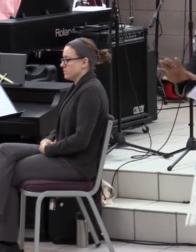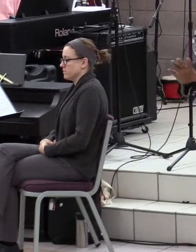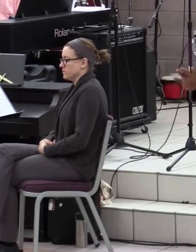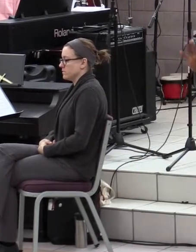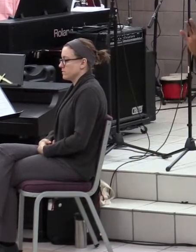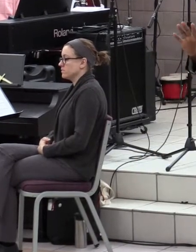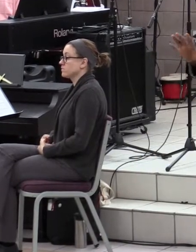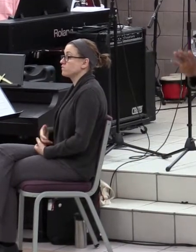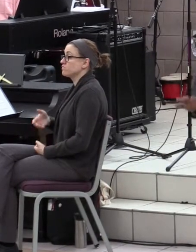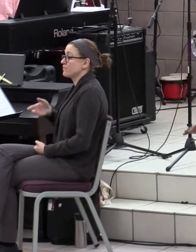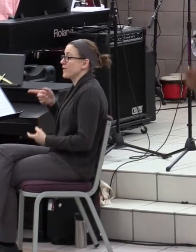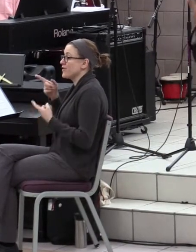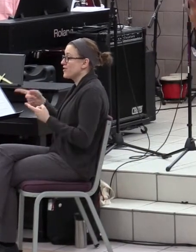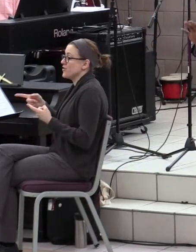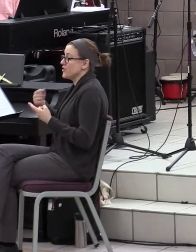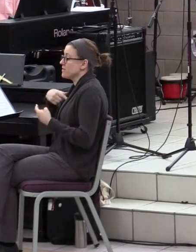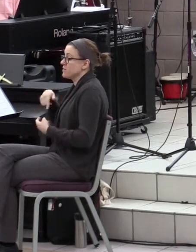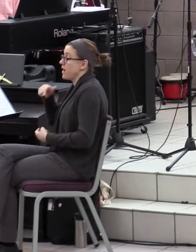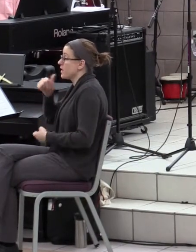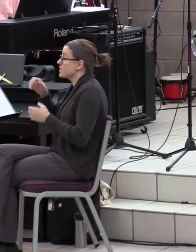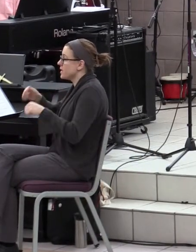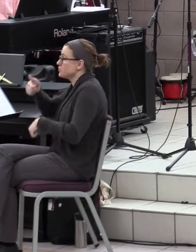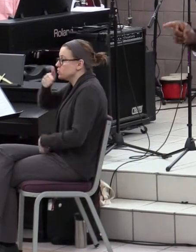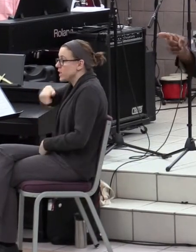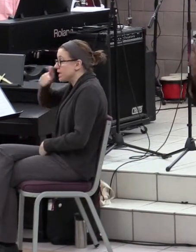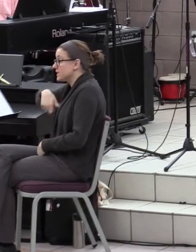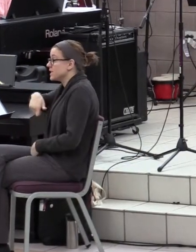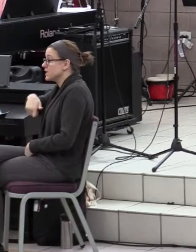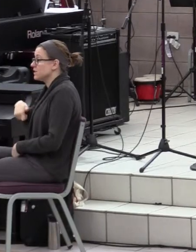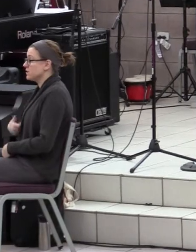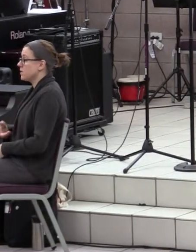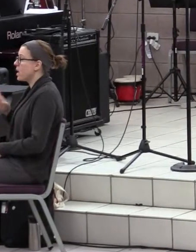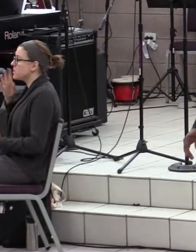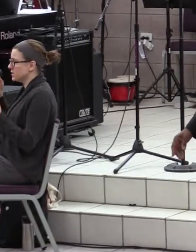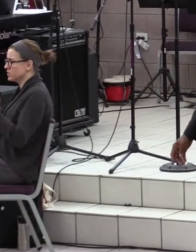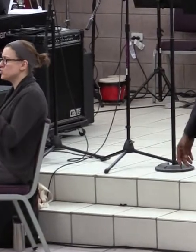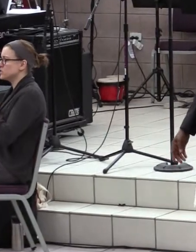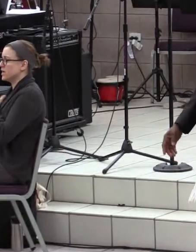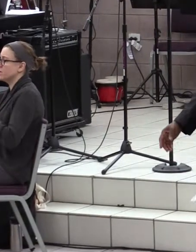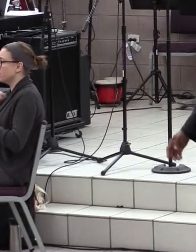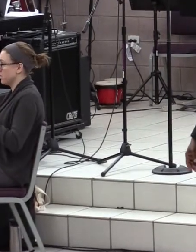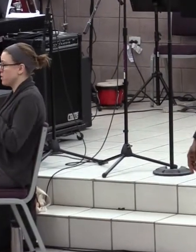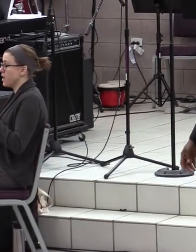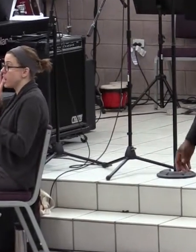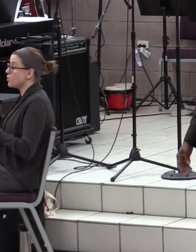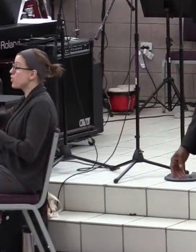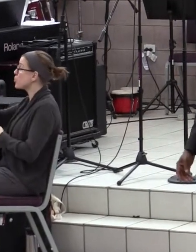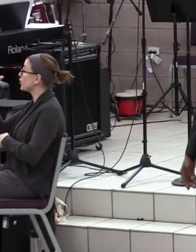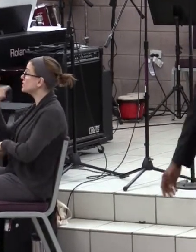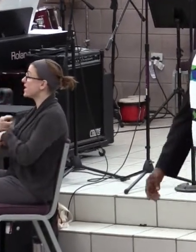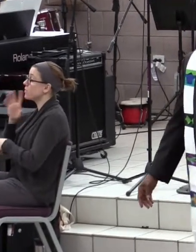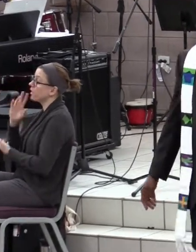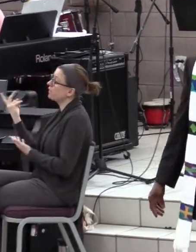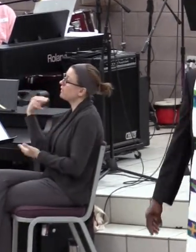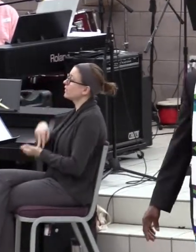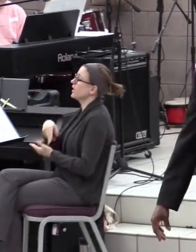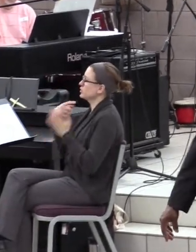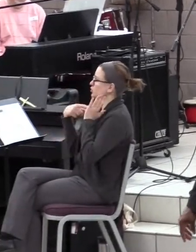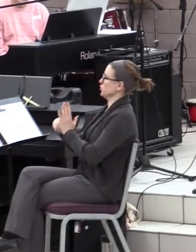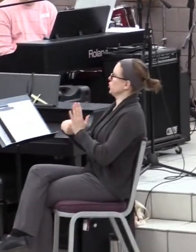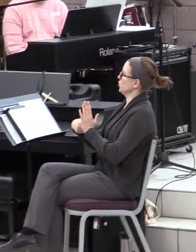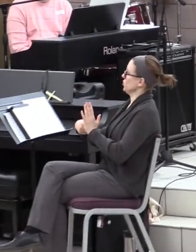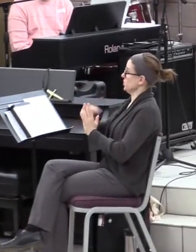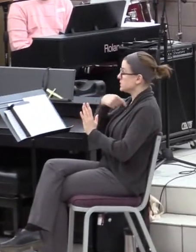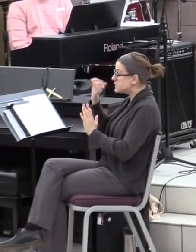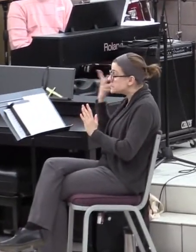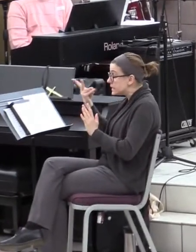And you're not going to be able to take it, so you're going to even kill. And I'm going to let you kill me, but then I'm going to get up on the third day and show you and say, see how much